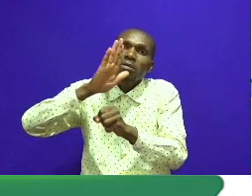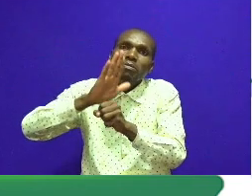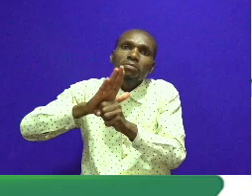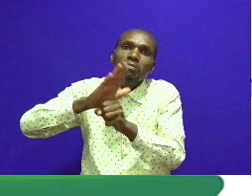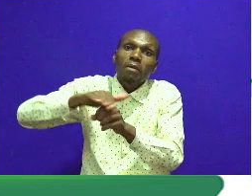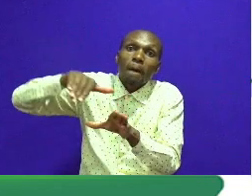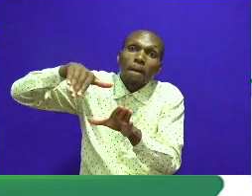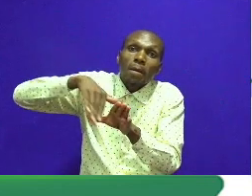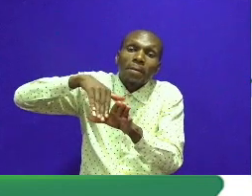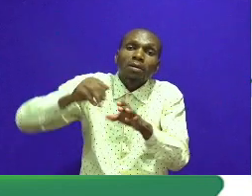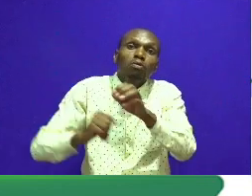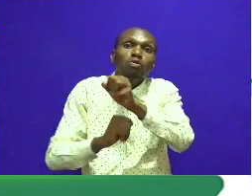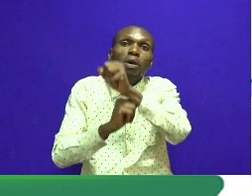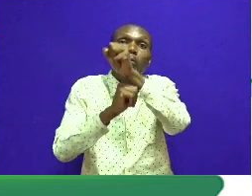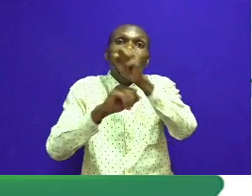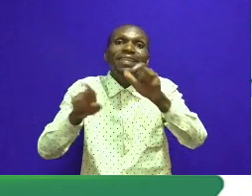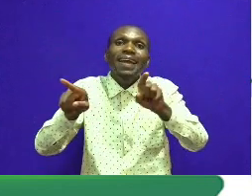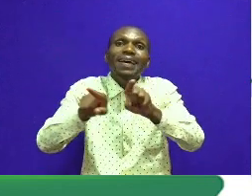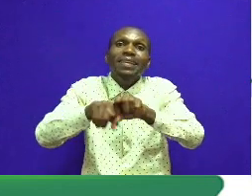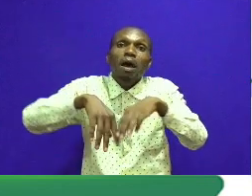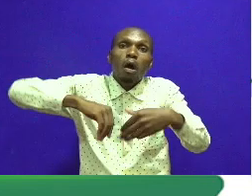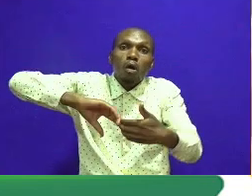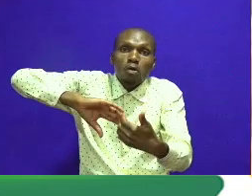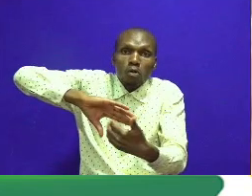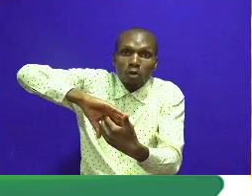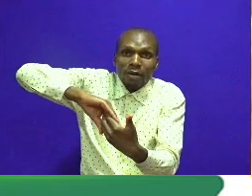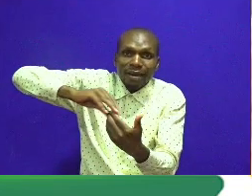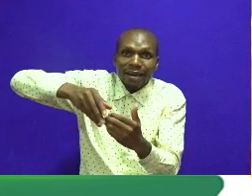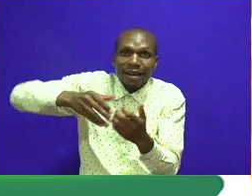kuyesira unenchere ya moyo korosia uchumi.